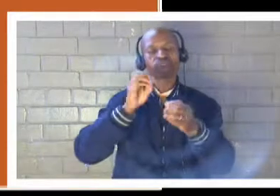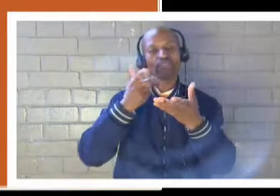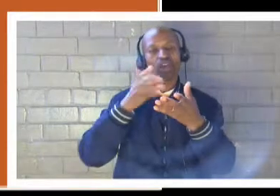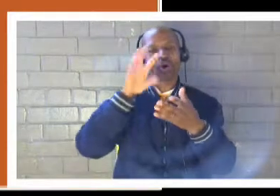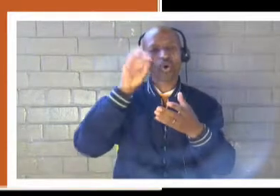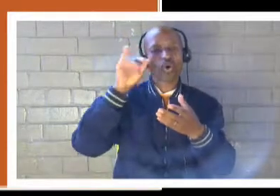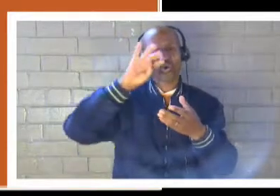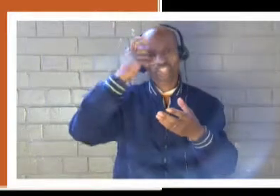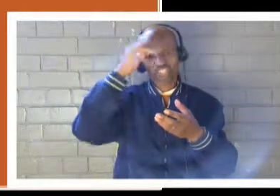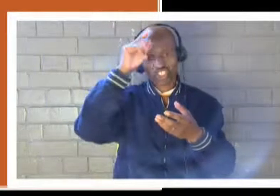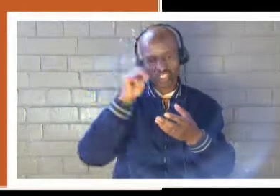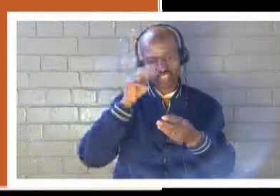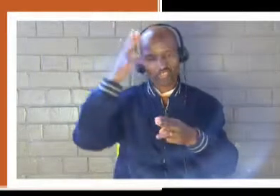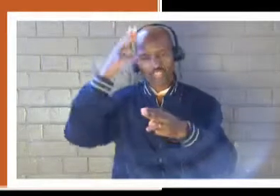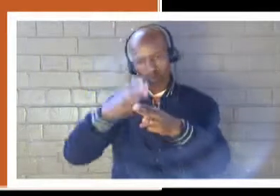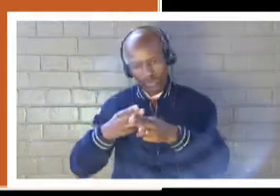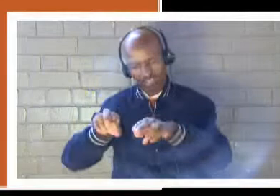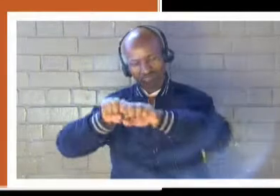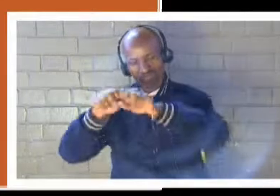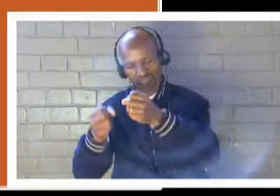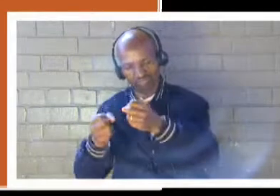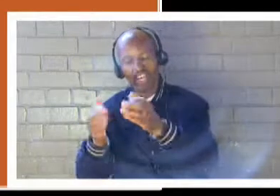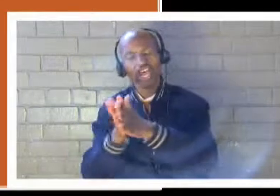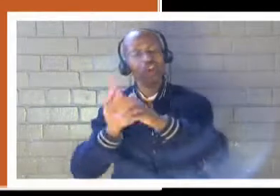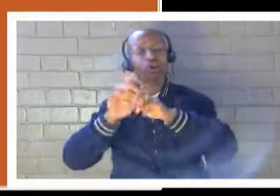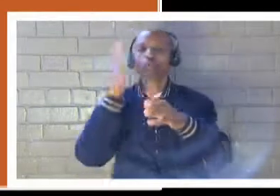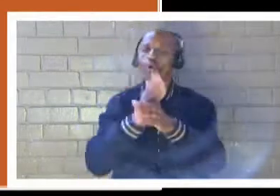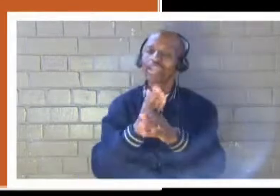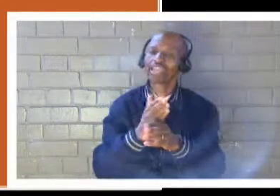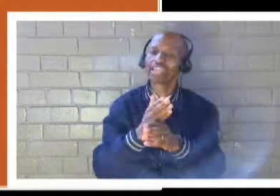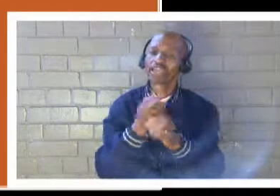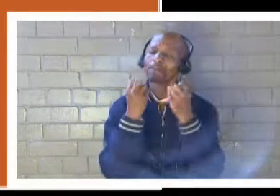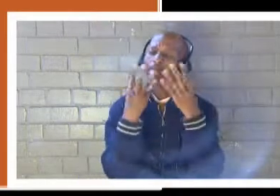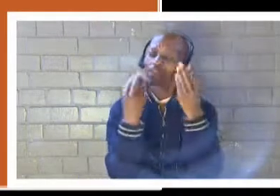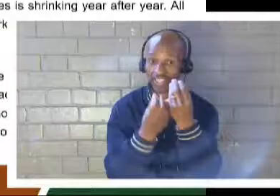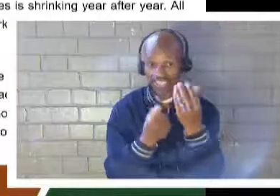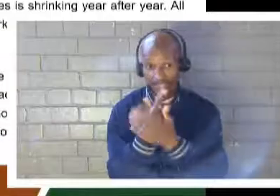requiring attention, the toilet ablution were not working and so forth.